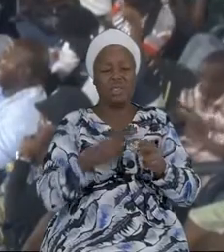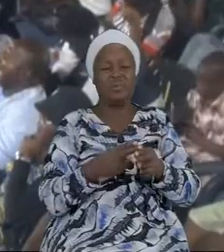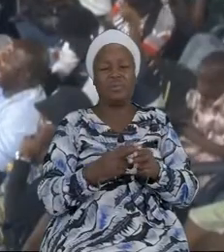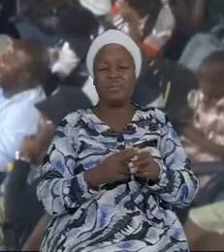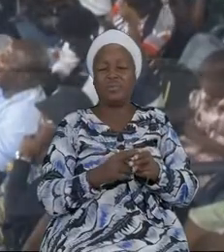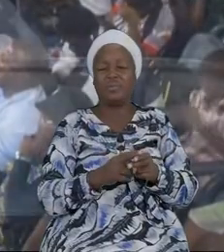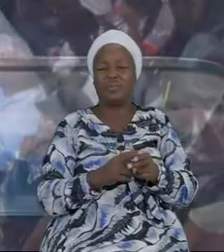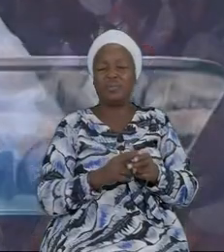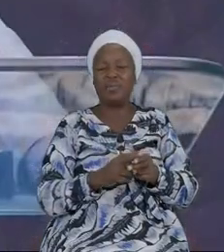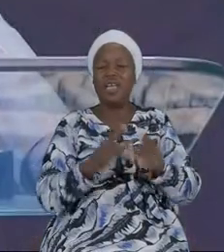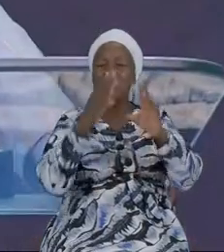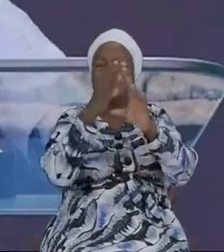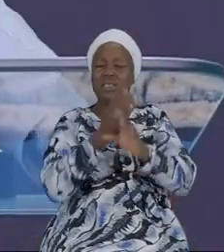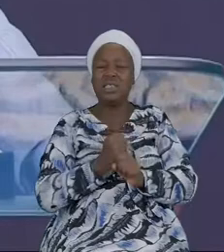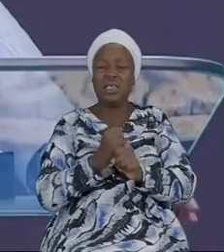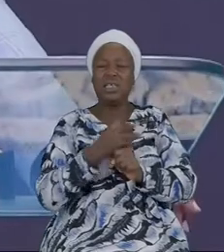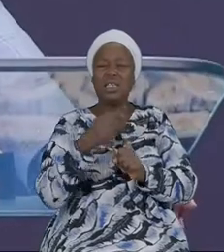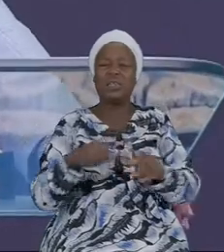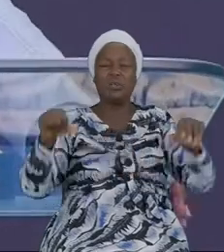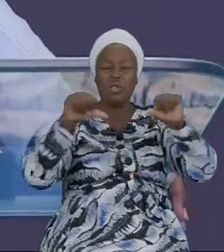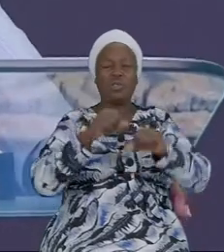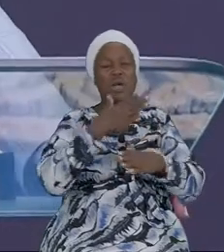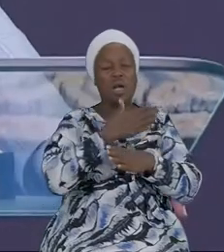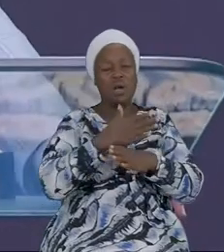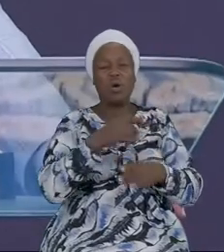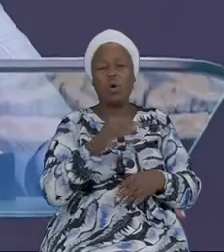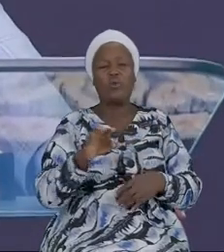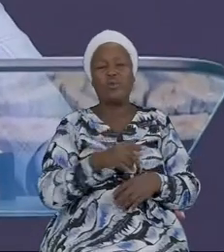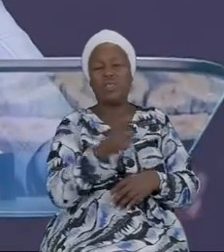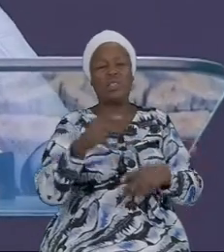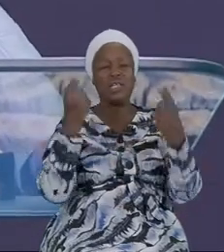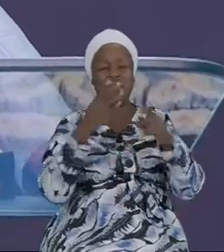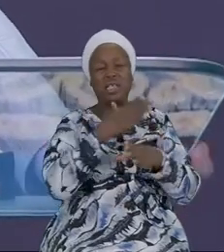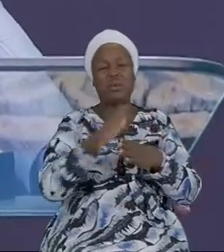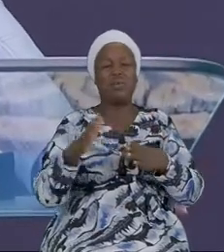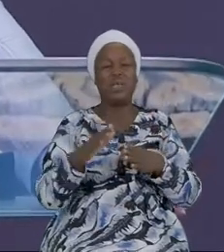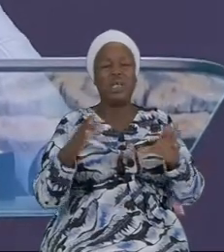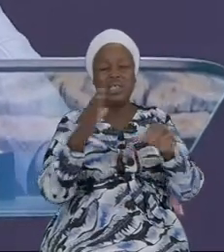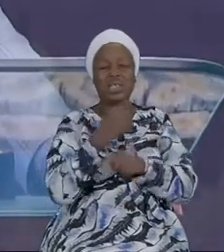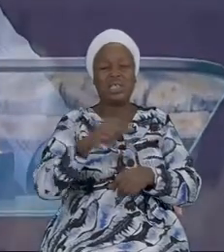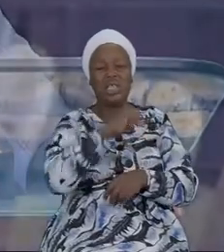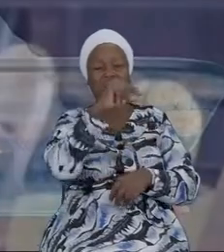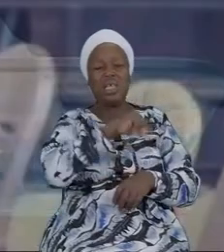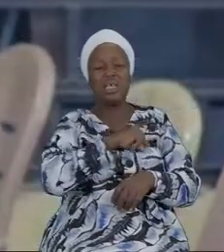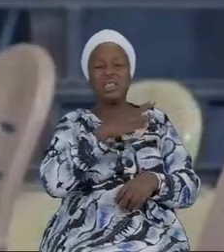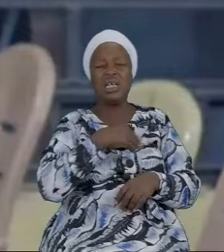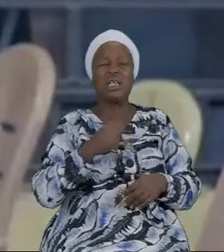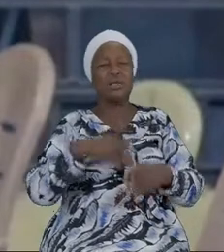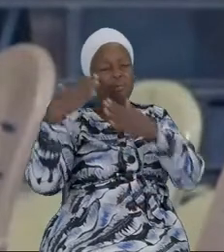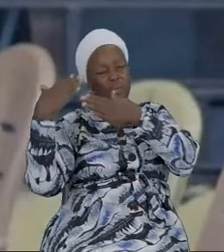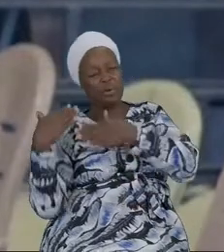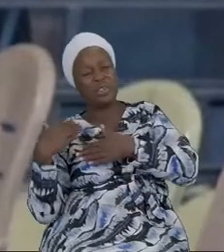name. Take the condemnation of their sin away. Take the guilt and the